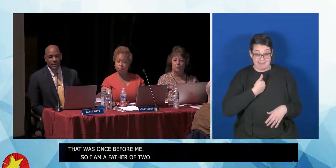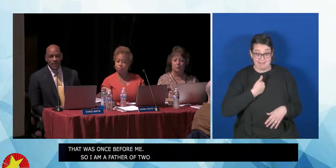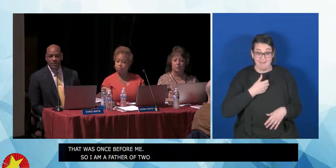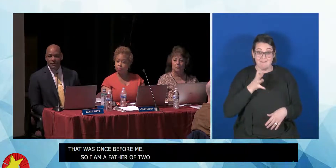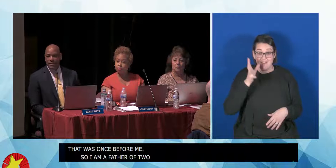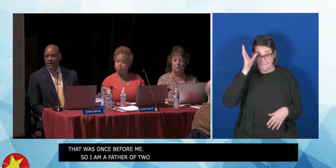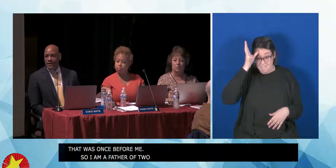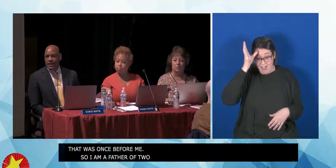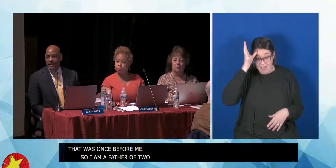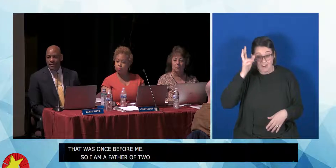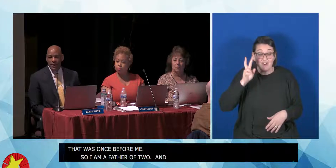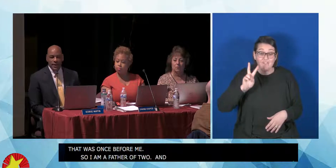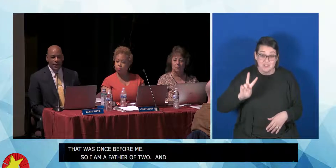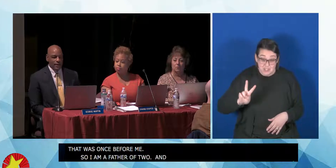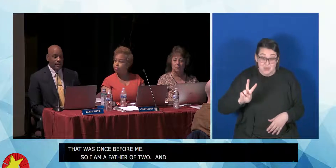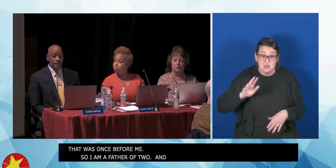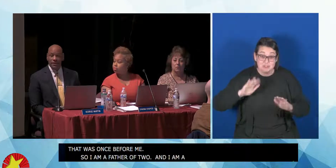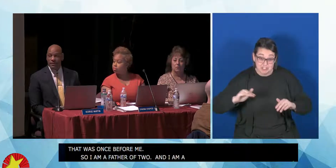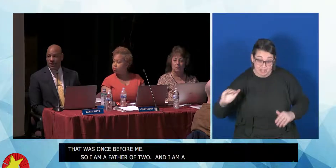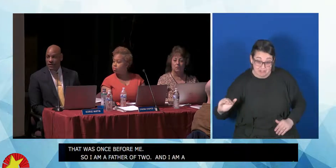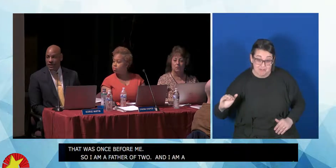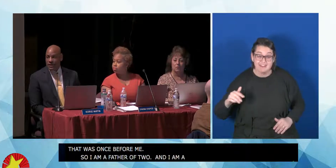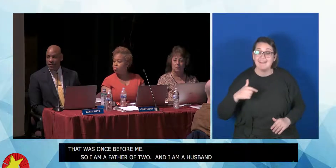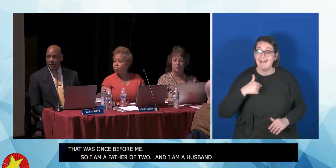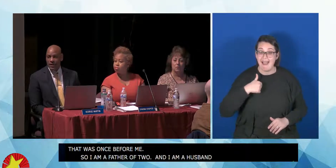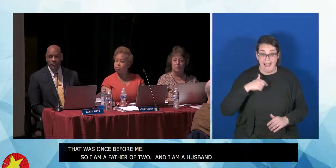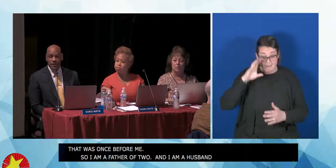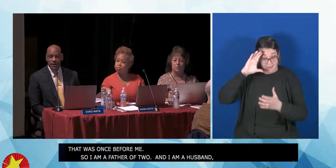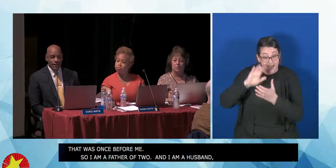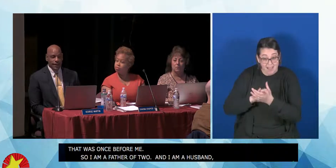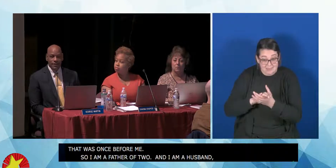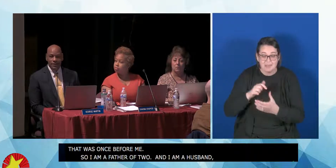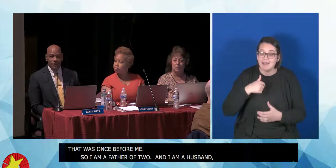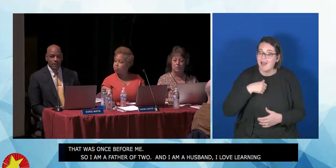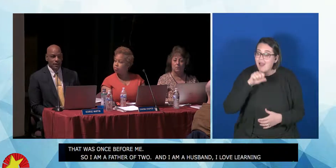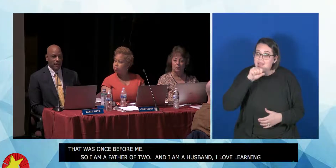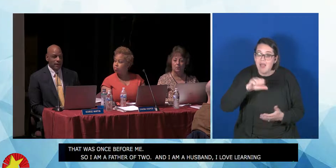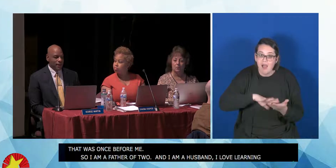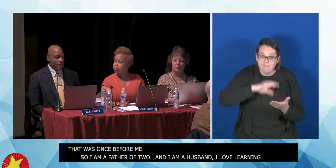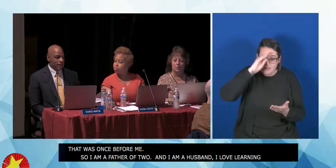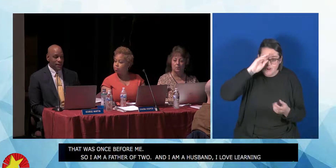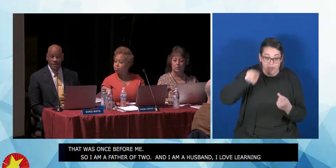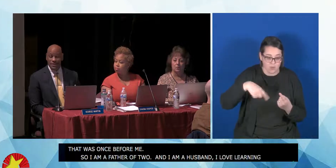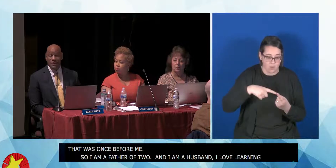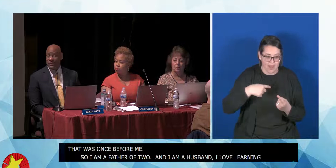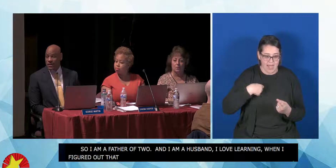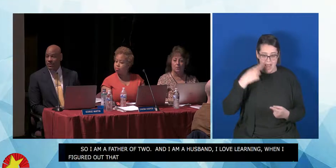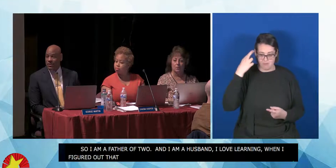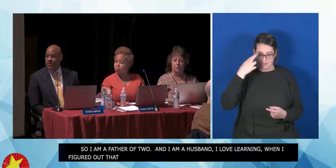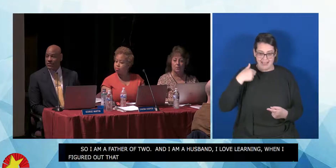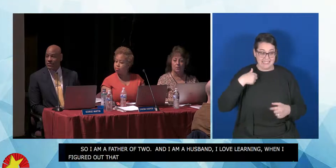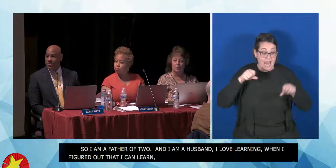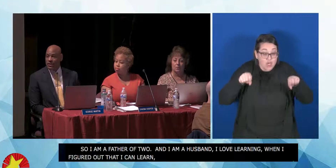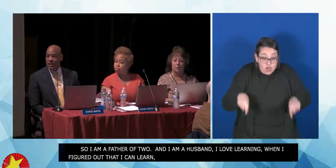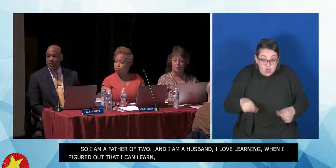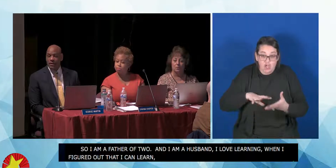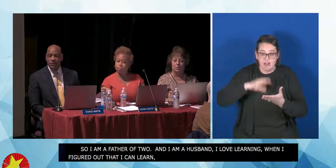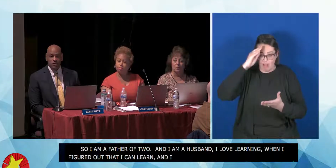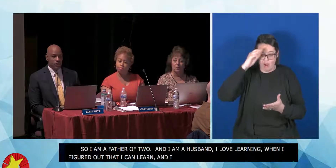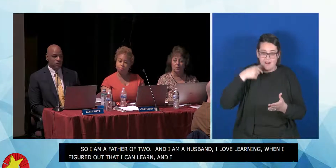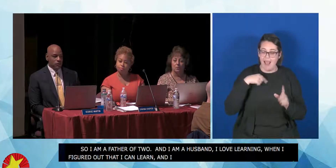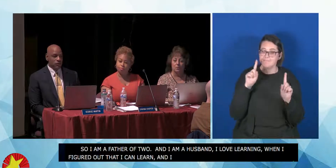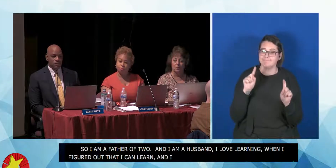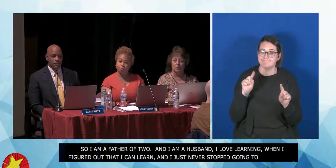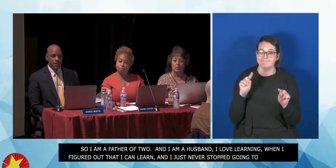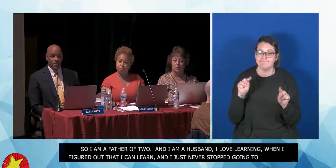I am a husband. I love learning. When I figured out I could learn, and I just never stopped going to school. And